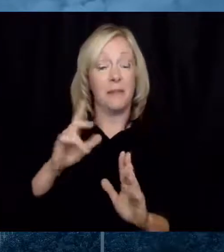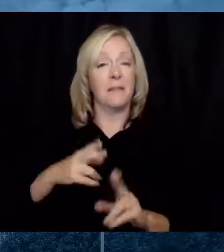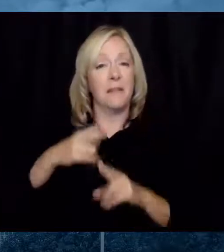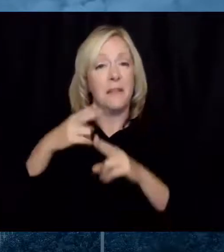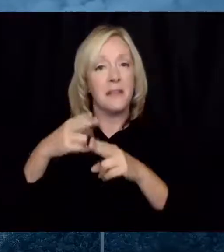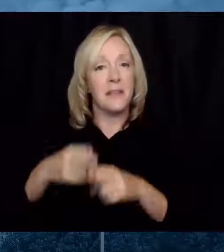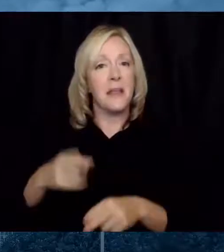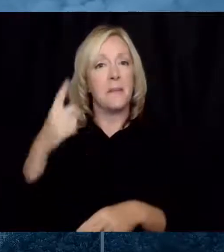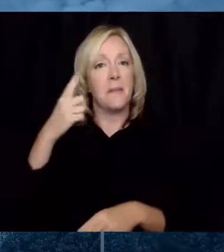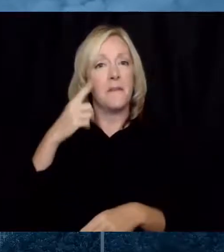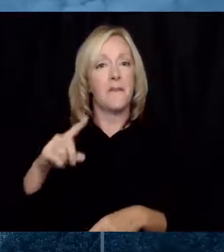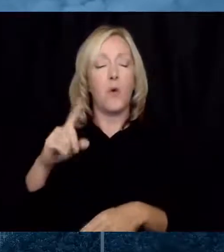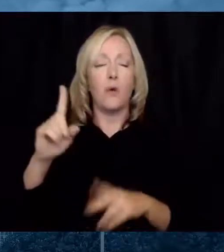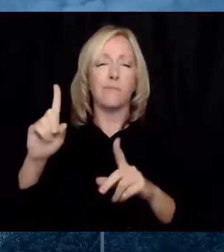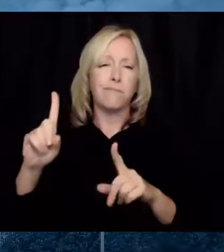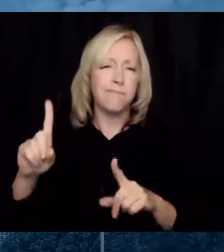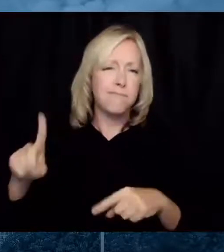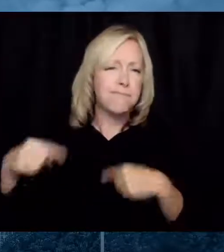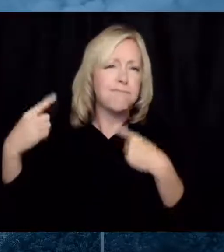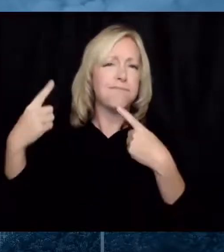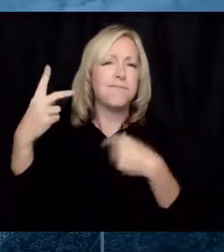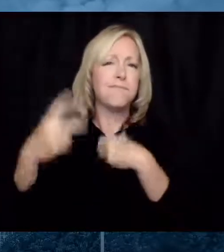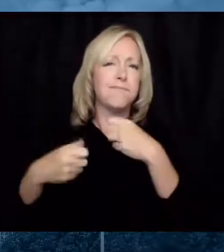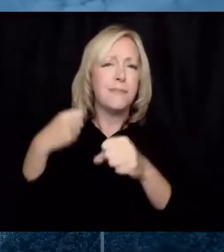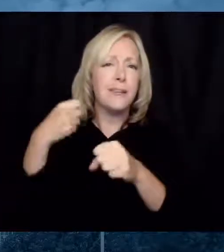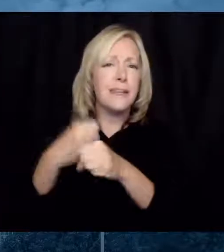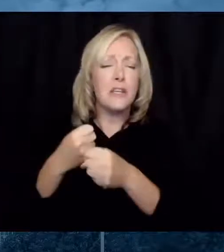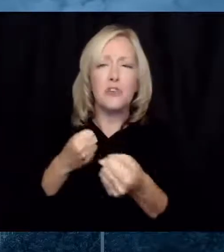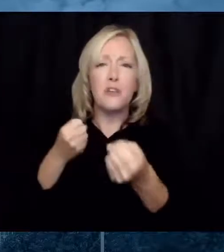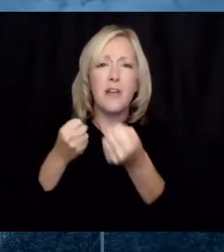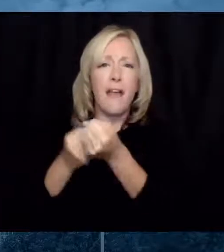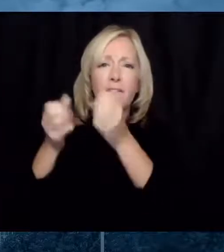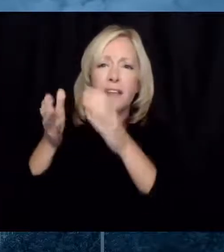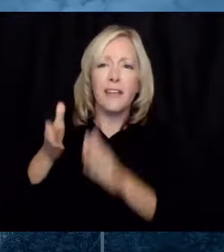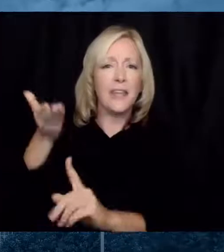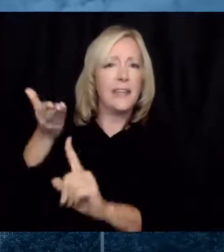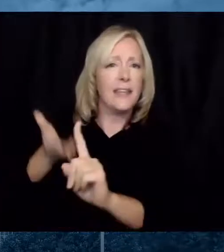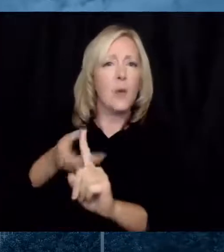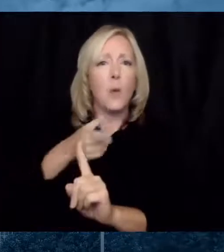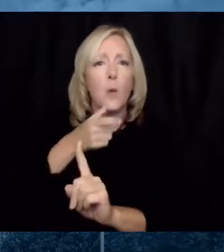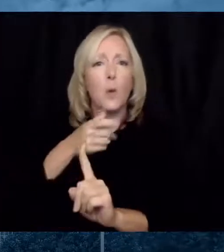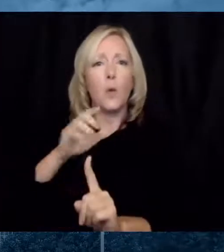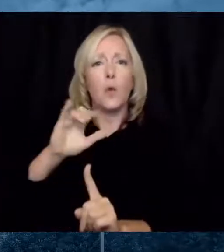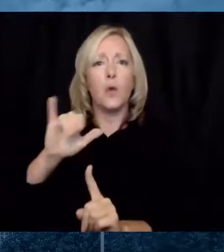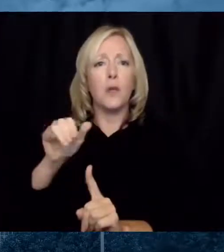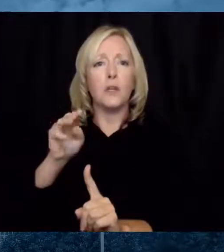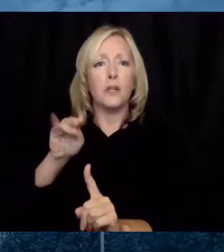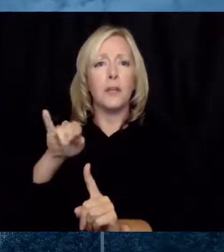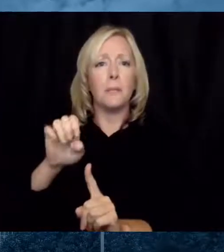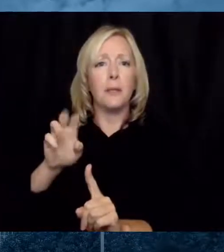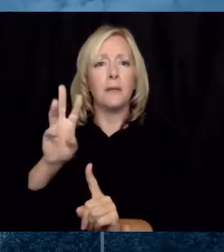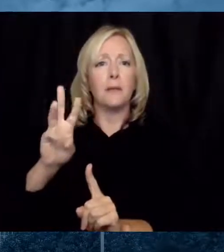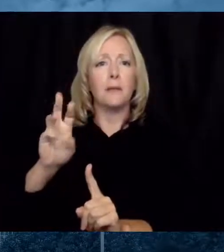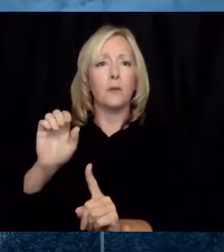after longtime disability self-advocate Jamie Wolfe.